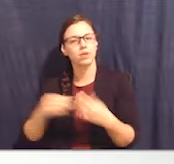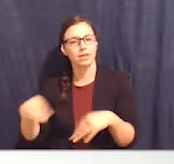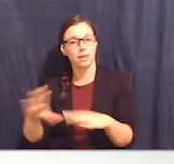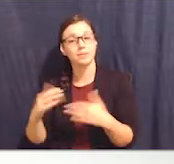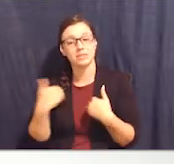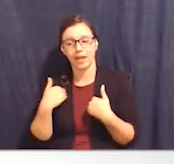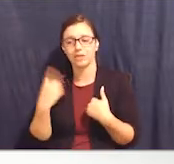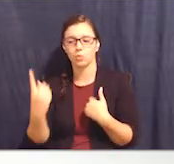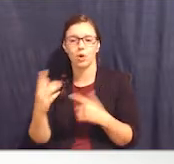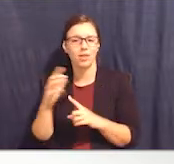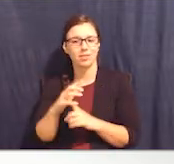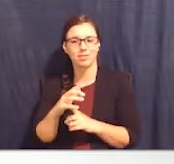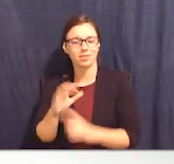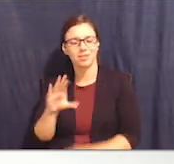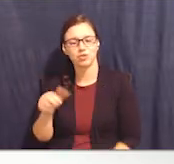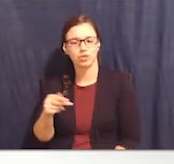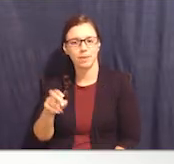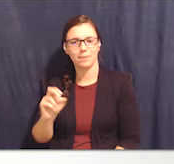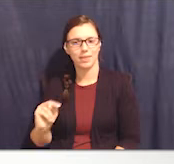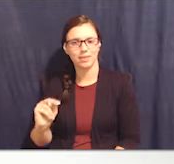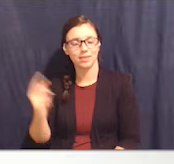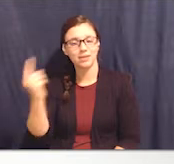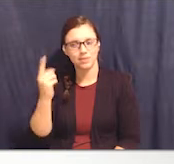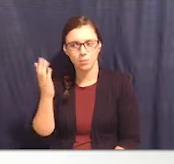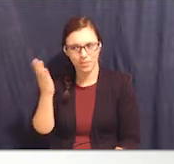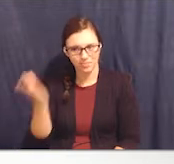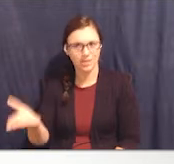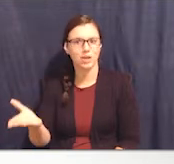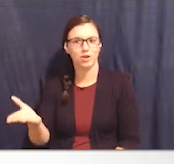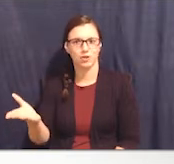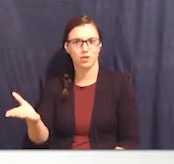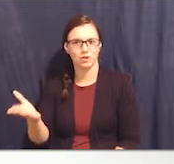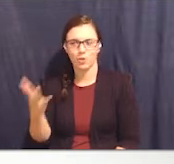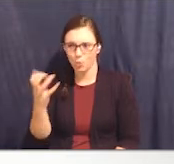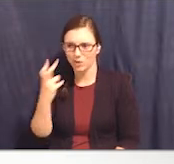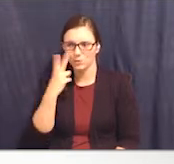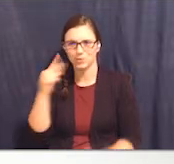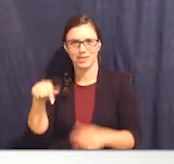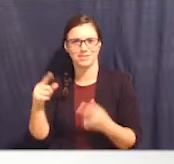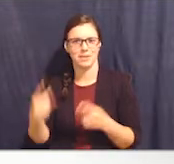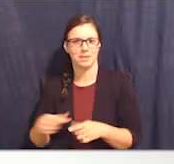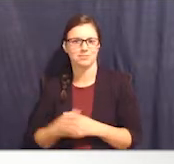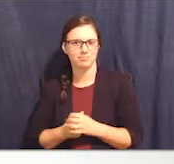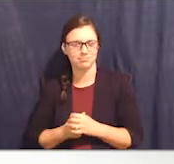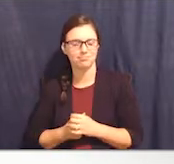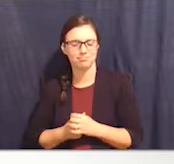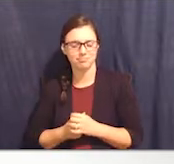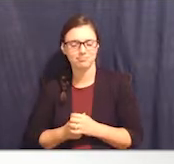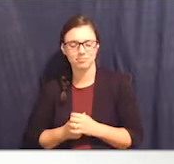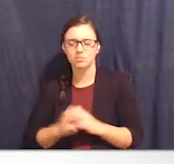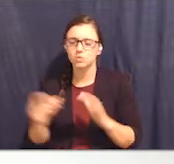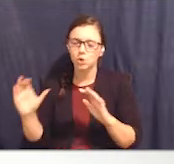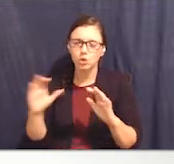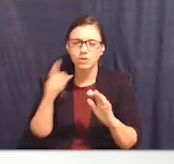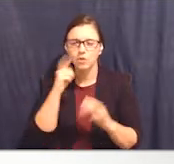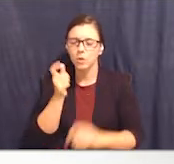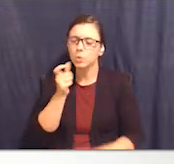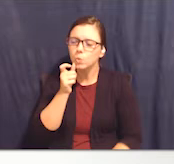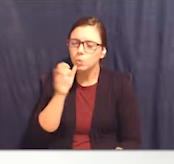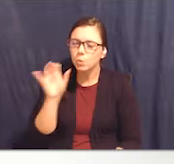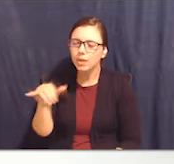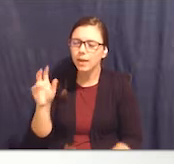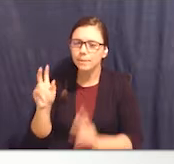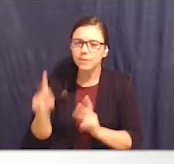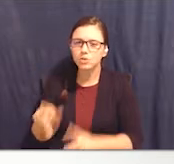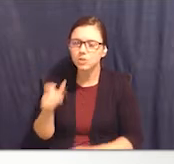or are they cut? Very good question. Most times, no. Most times, no. They aren't the full 4 years. Are they typically